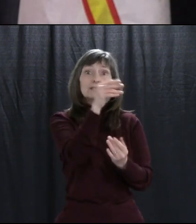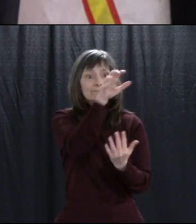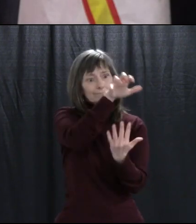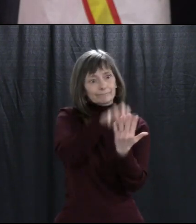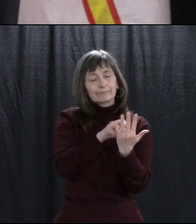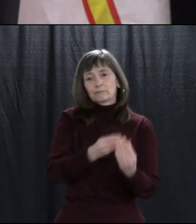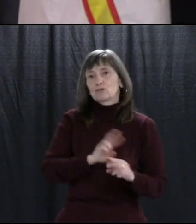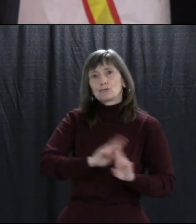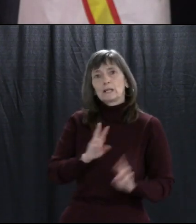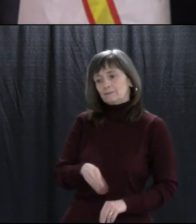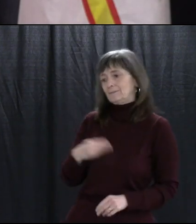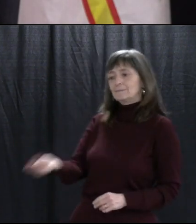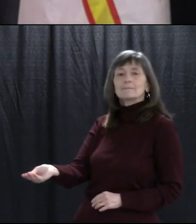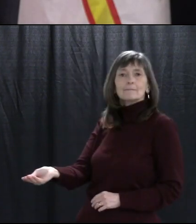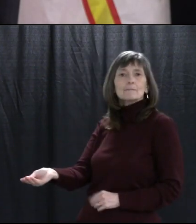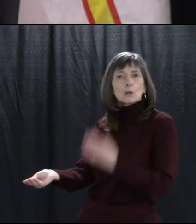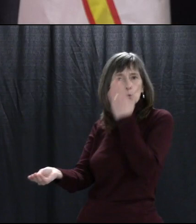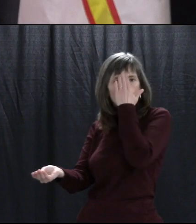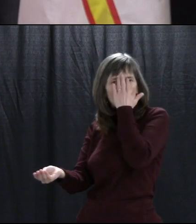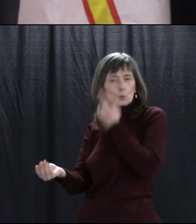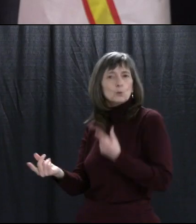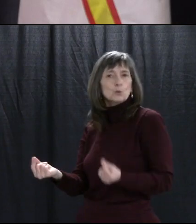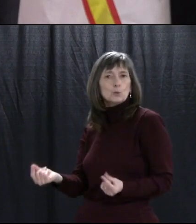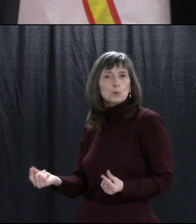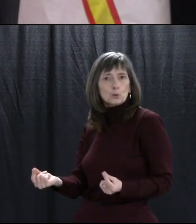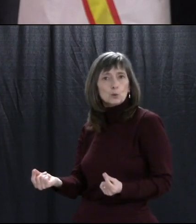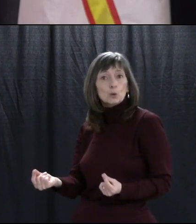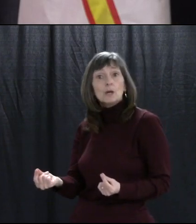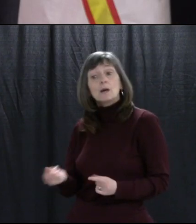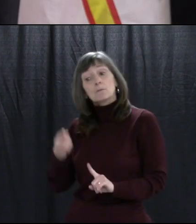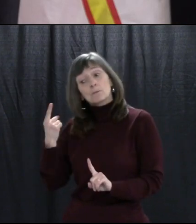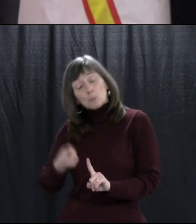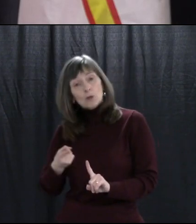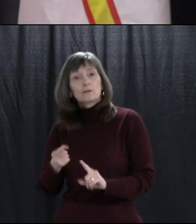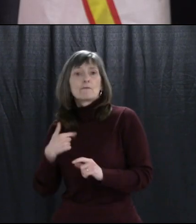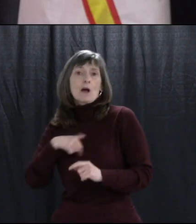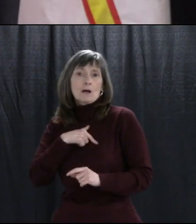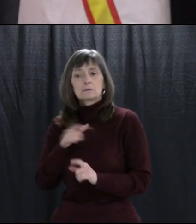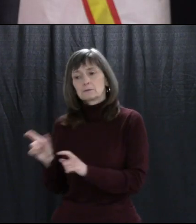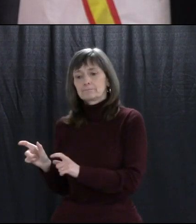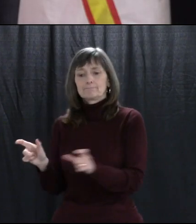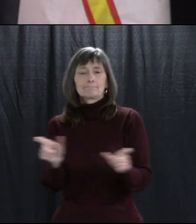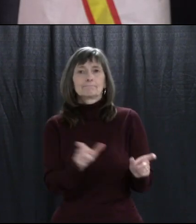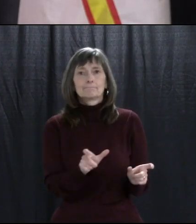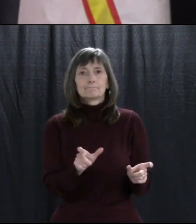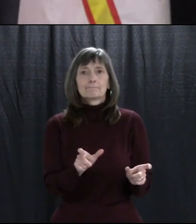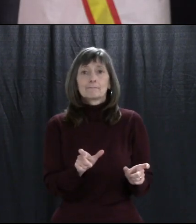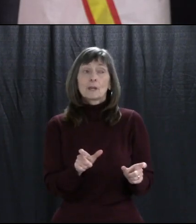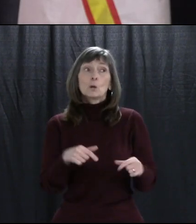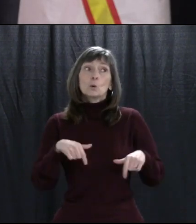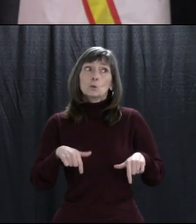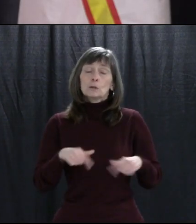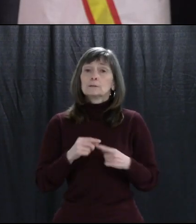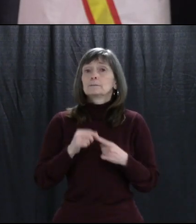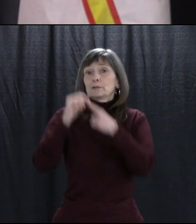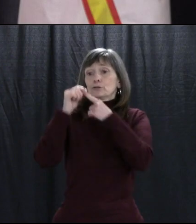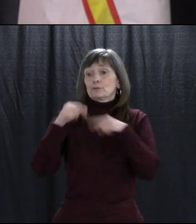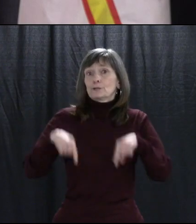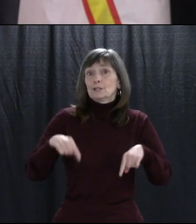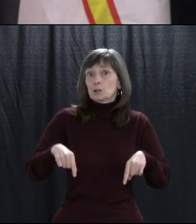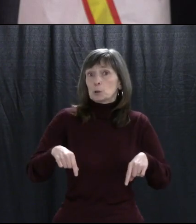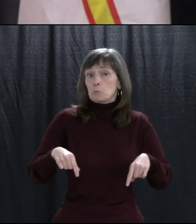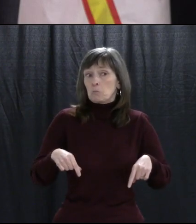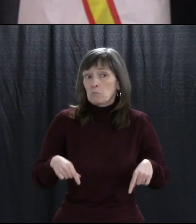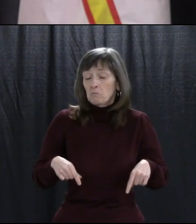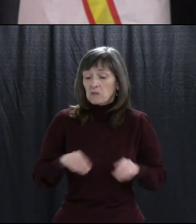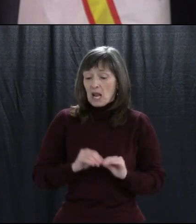and delaying the spread of this virus throughout our province. We are in a unique situation geographically that we think that we see this as somewhat